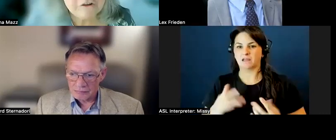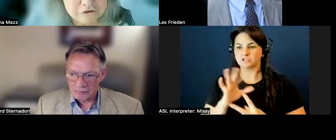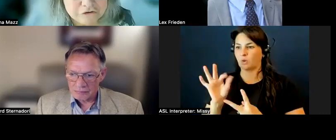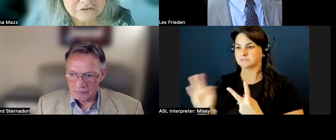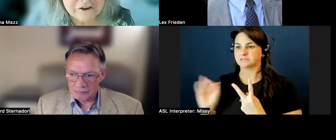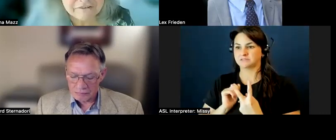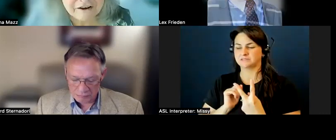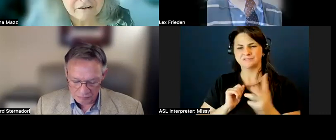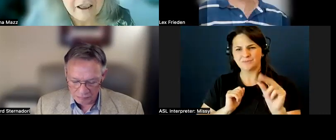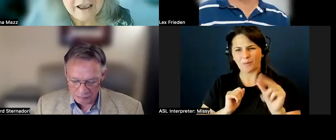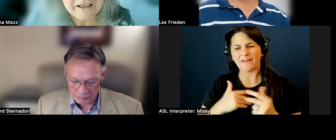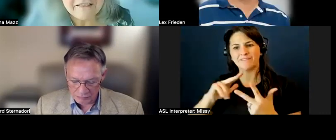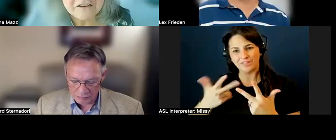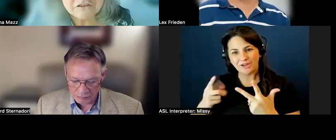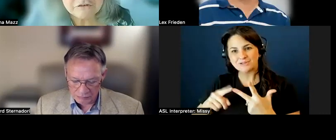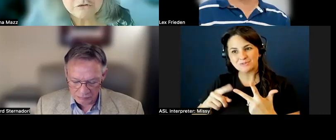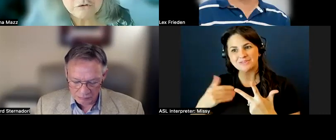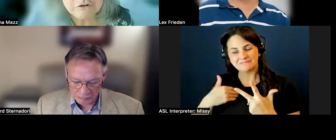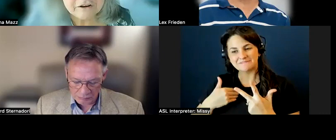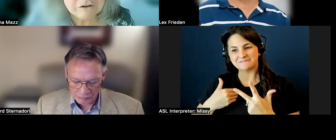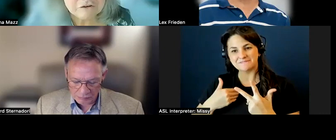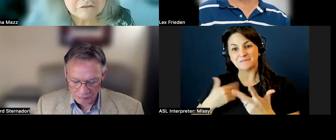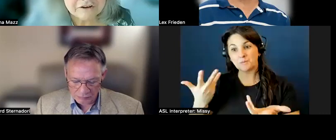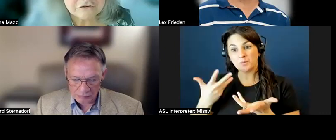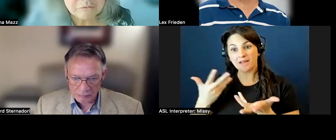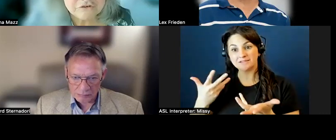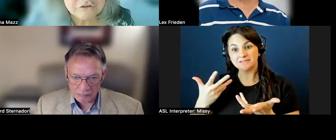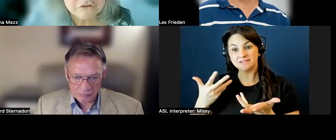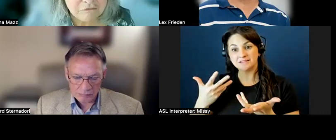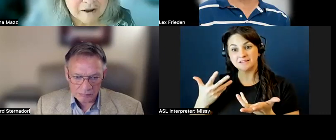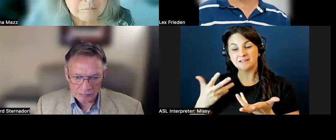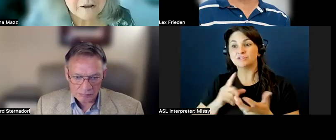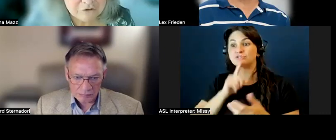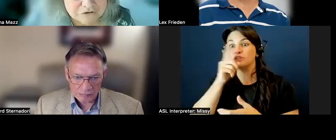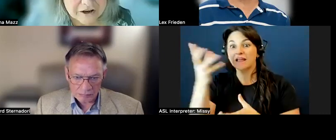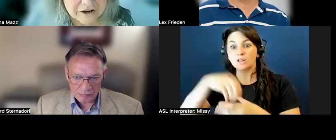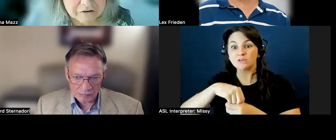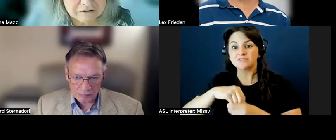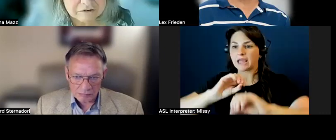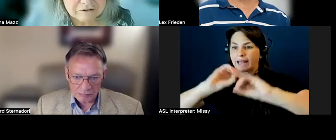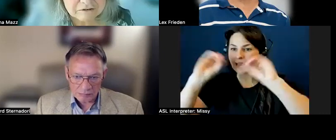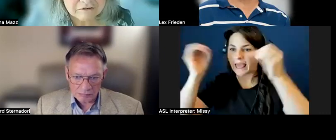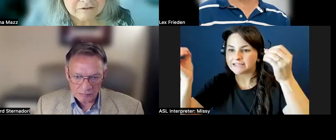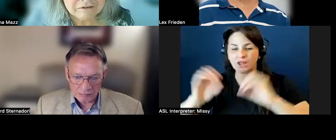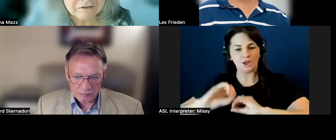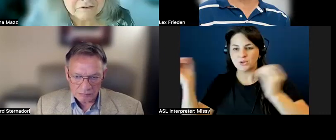No, there's a third choice out there. And that's the truly inclusive answer, which is no ramp and no stair.